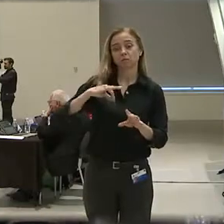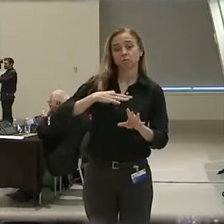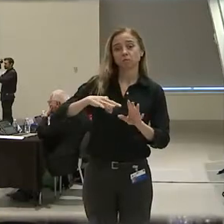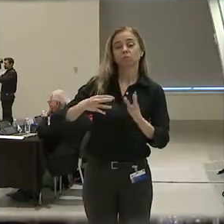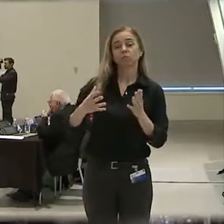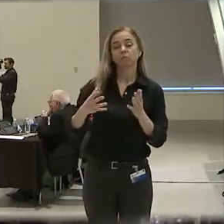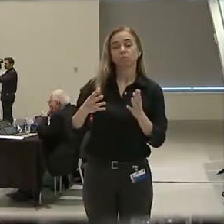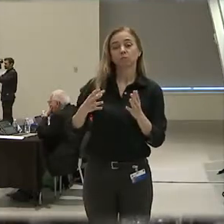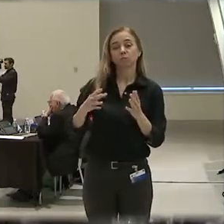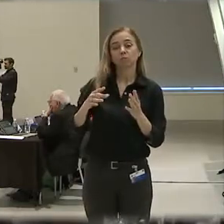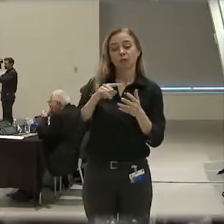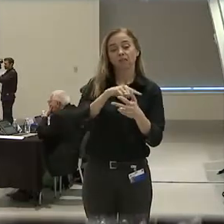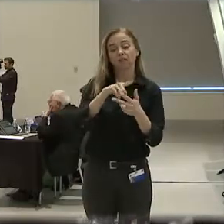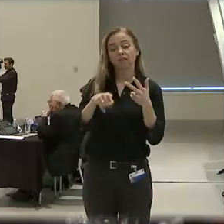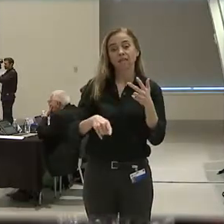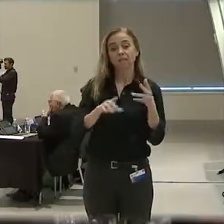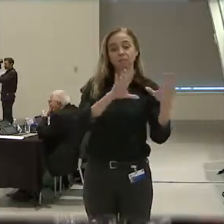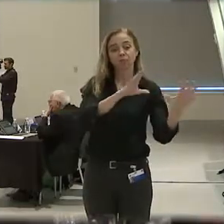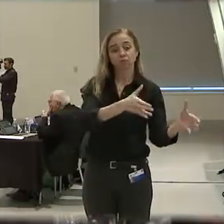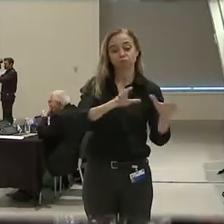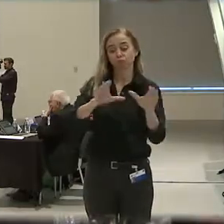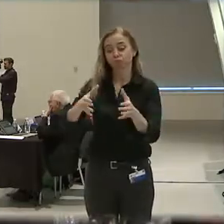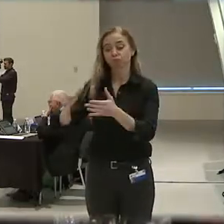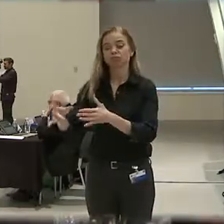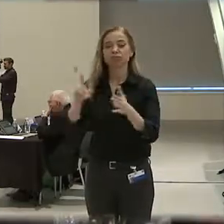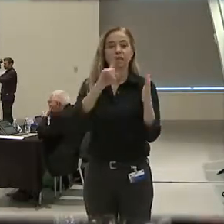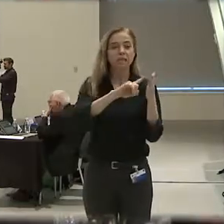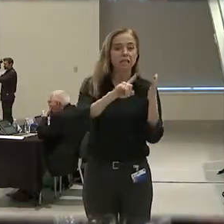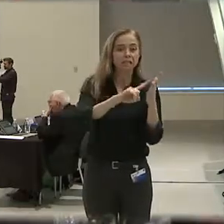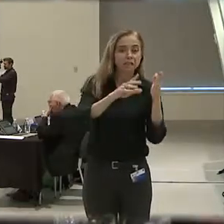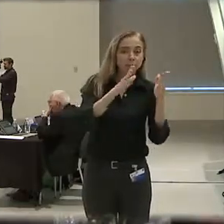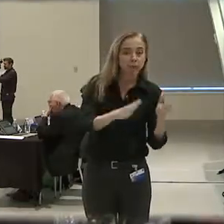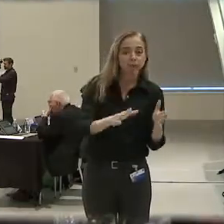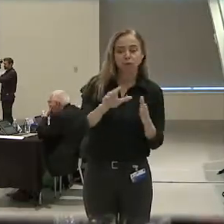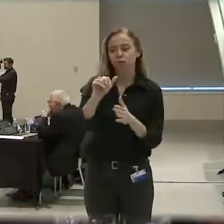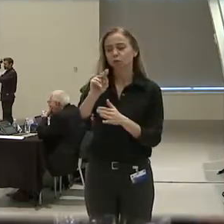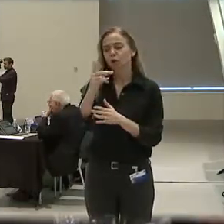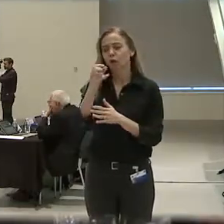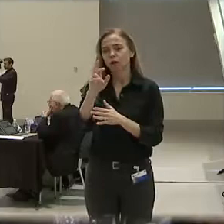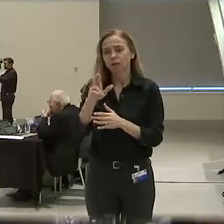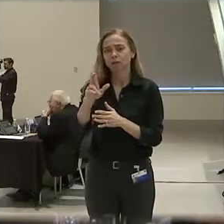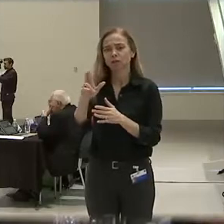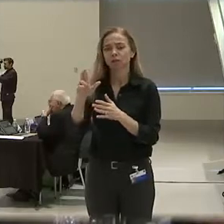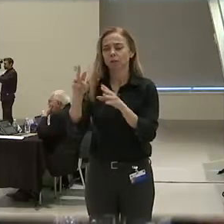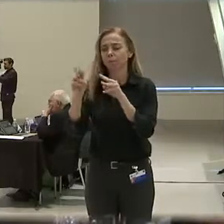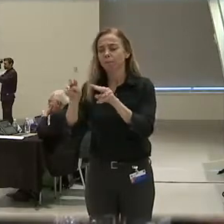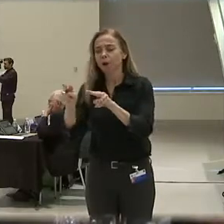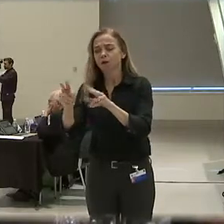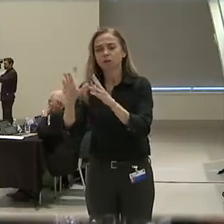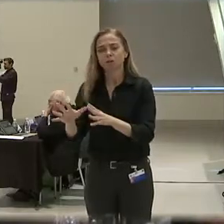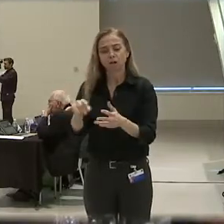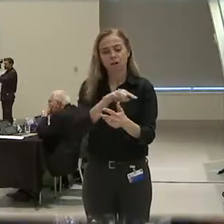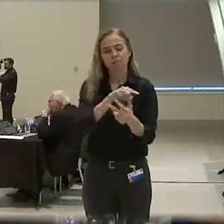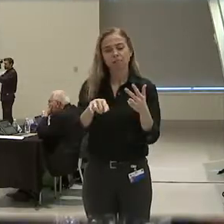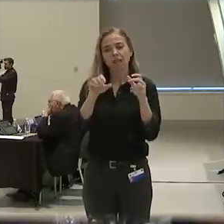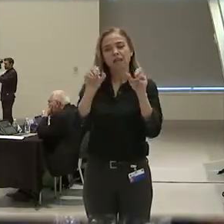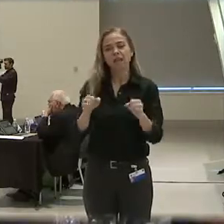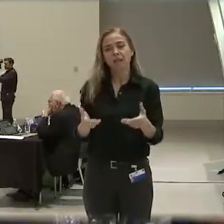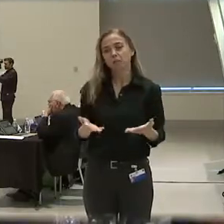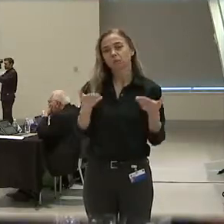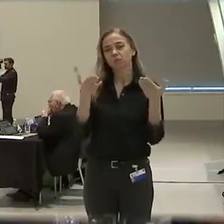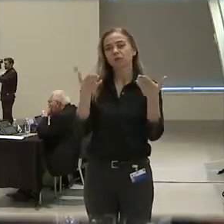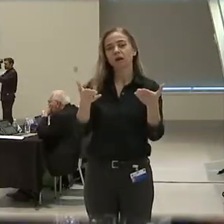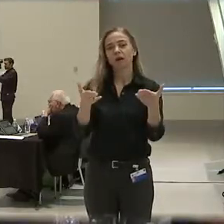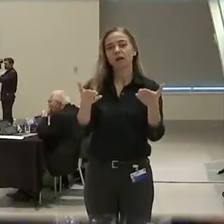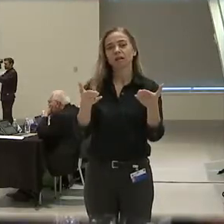that these bodies, whether it's an inspector general or an auditor or a monitor, is they can actually provide